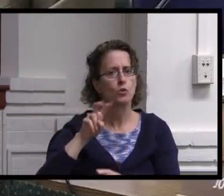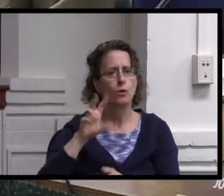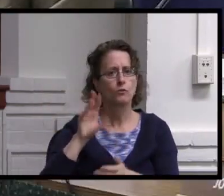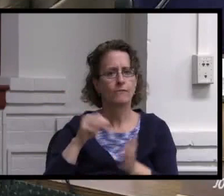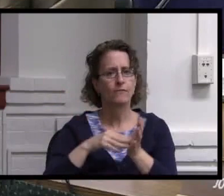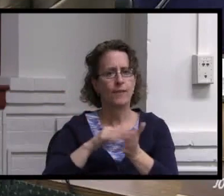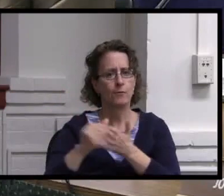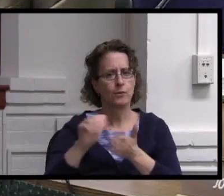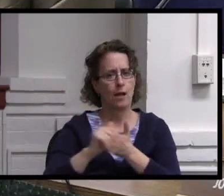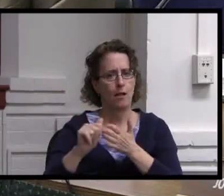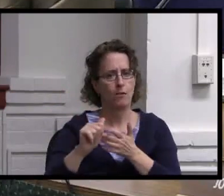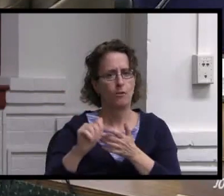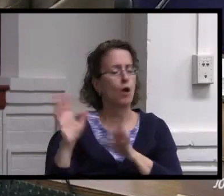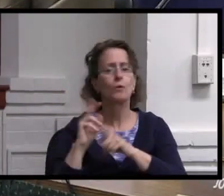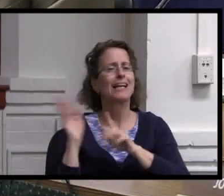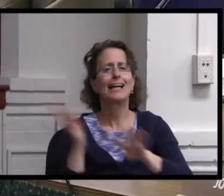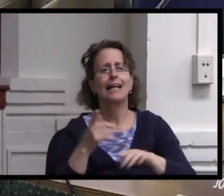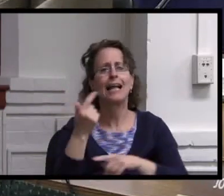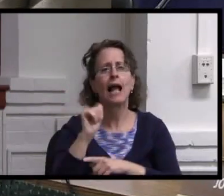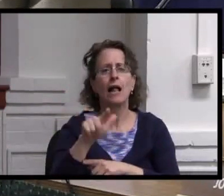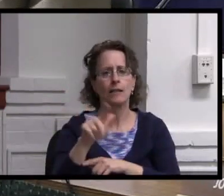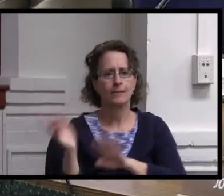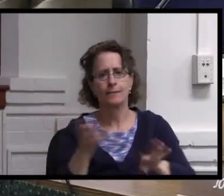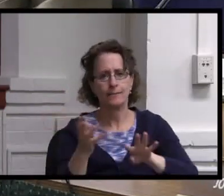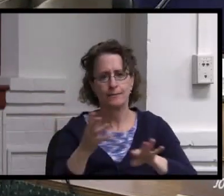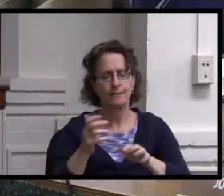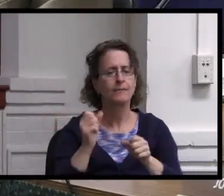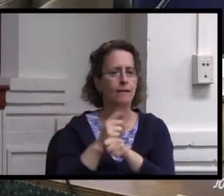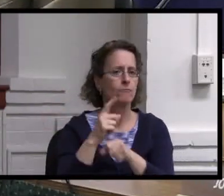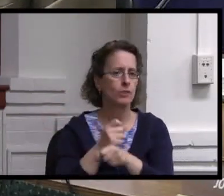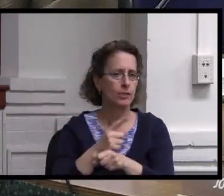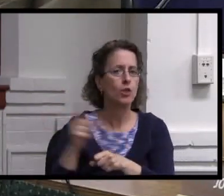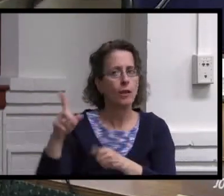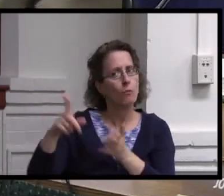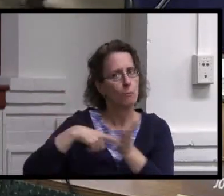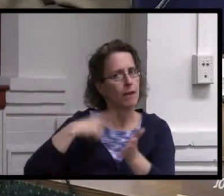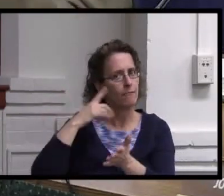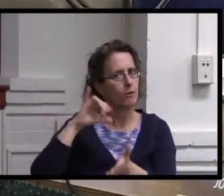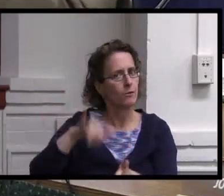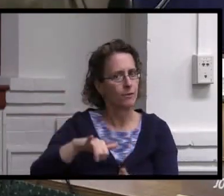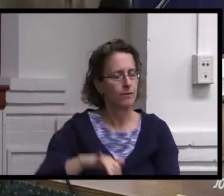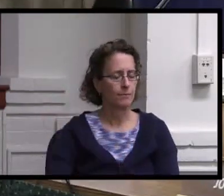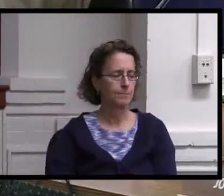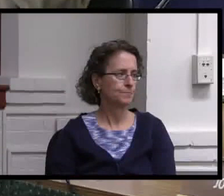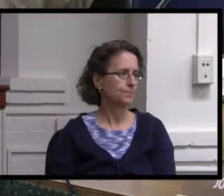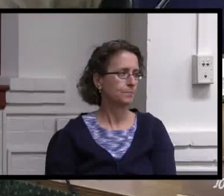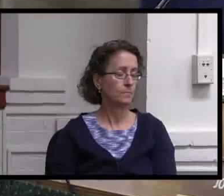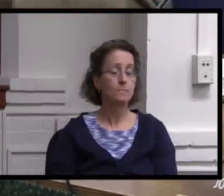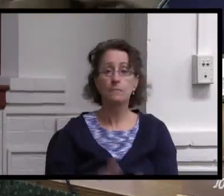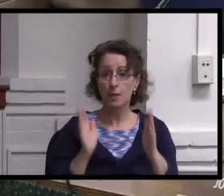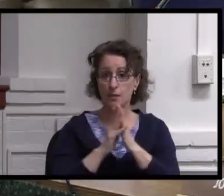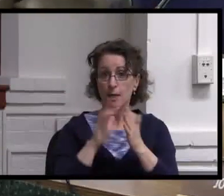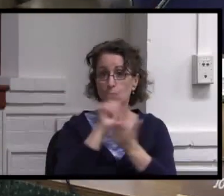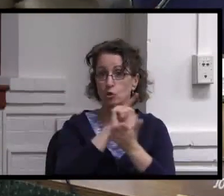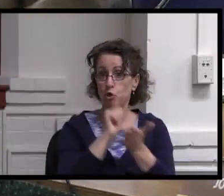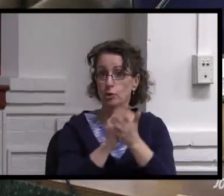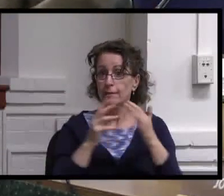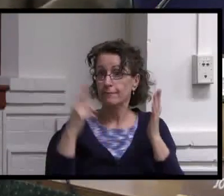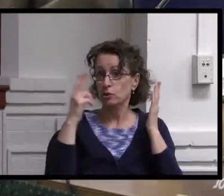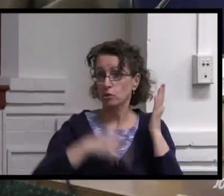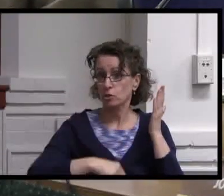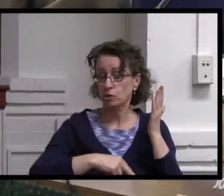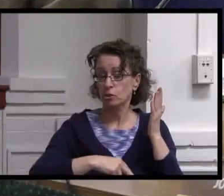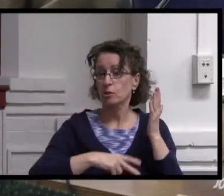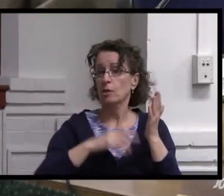else have any questions? I don't. And I'm assuming the town attorney has looked over. He has. And says it's